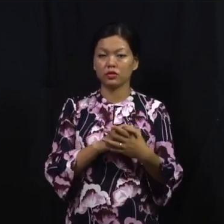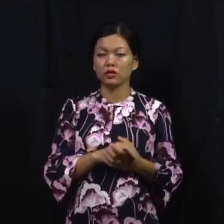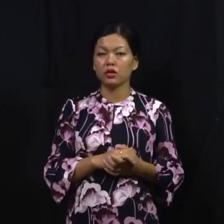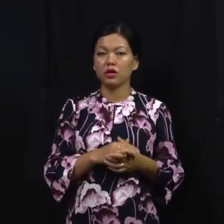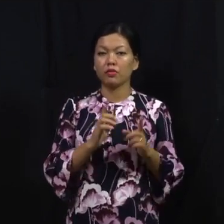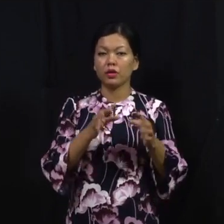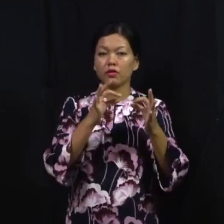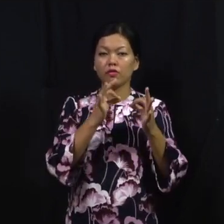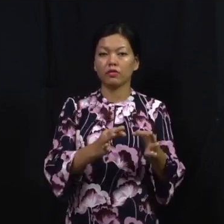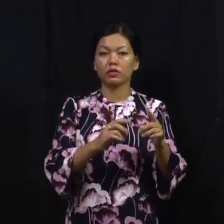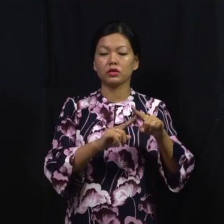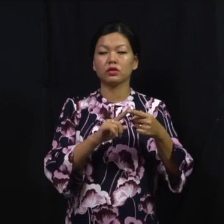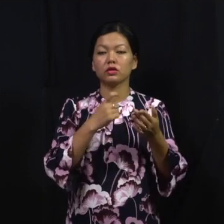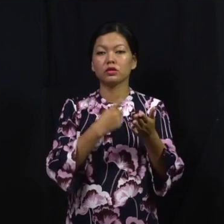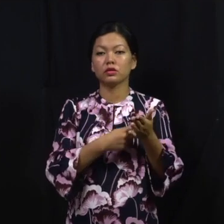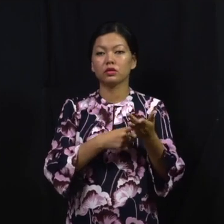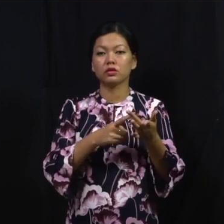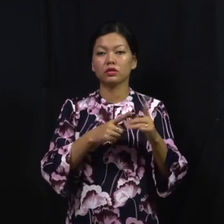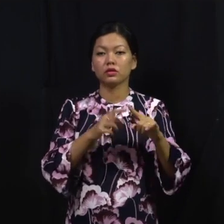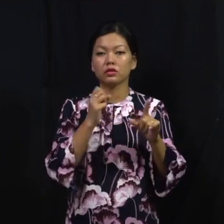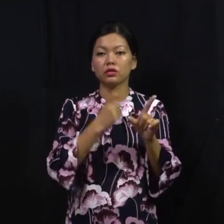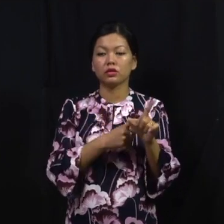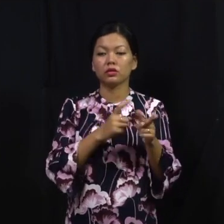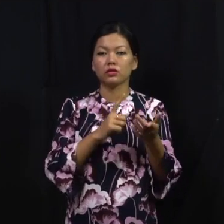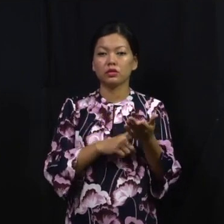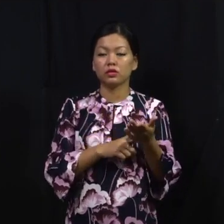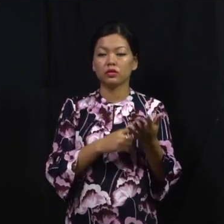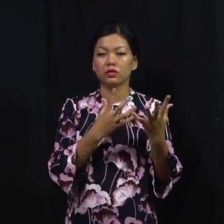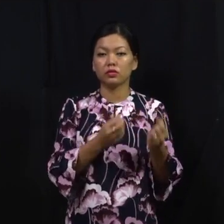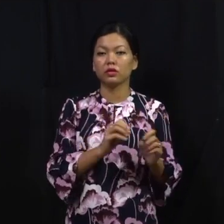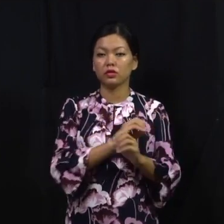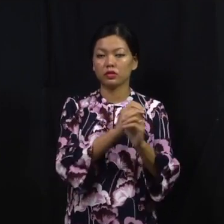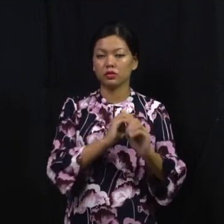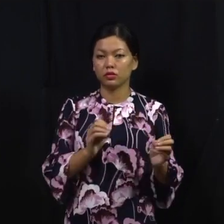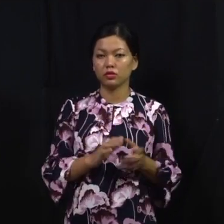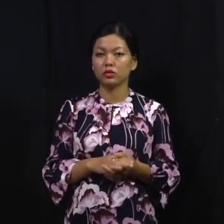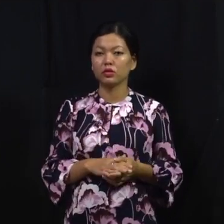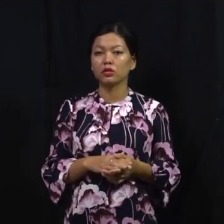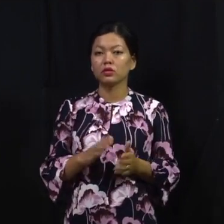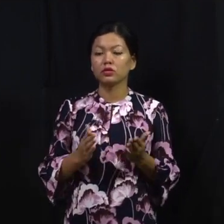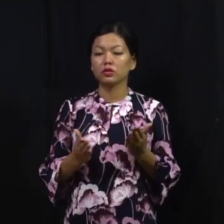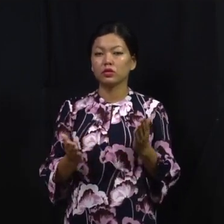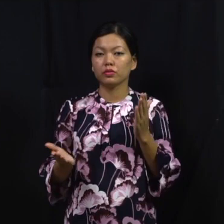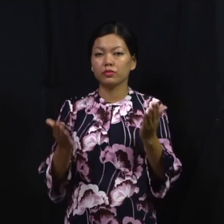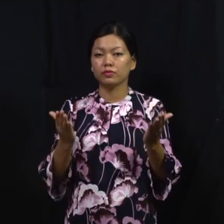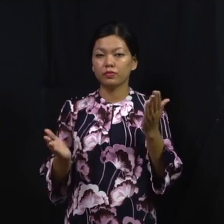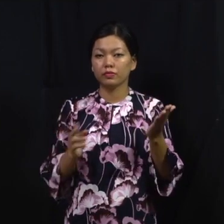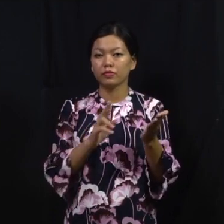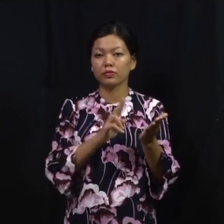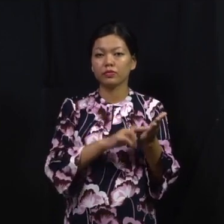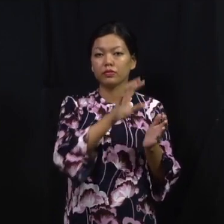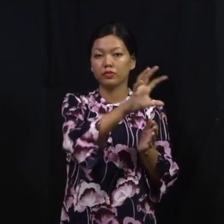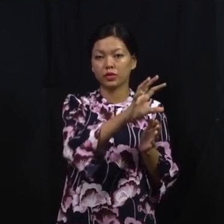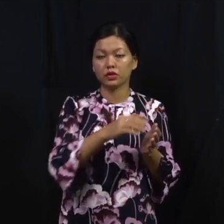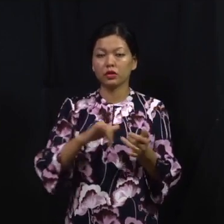a fixed territory, okay, for this nation. So when we compare these two, the nation and a state, nation is somewhat broader